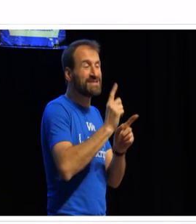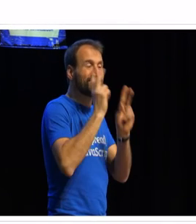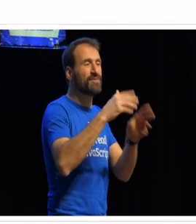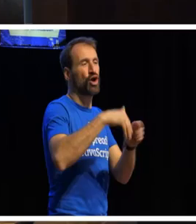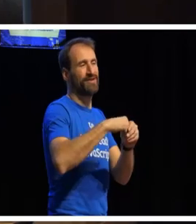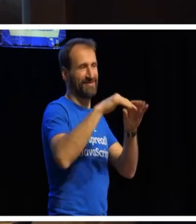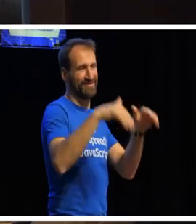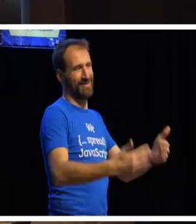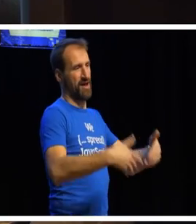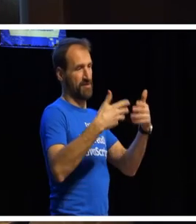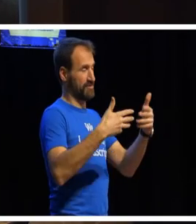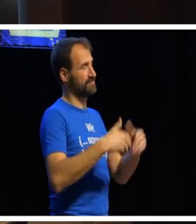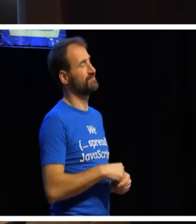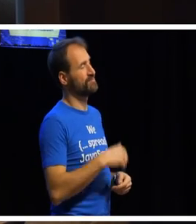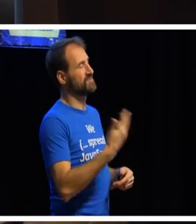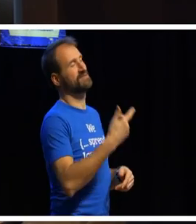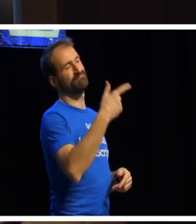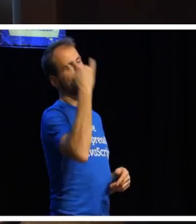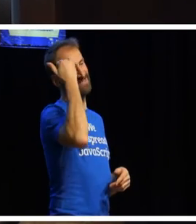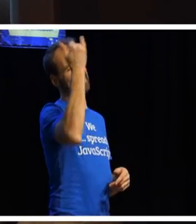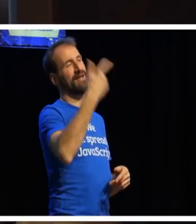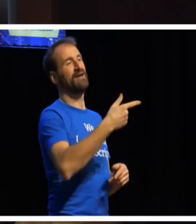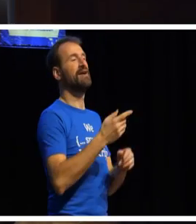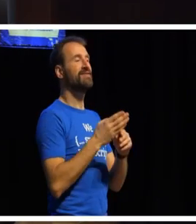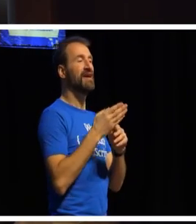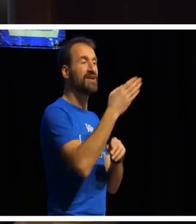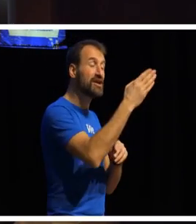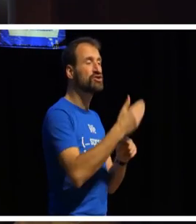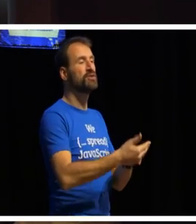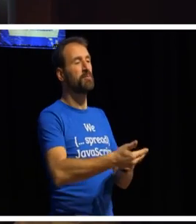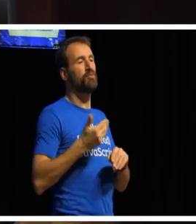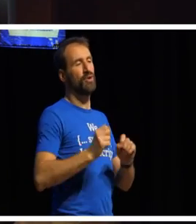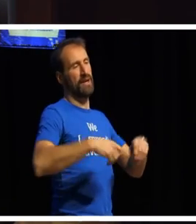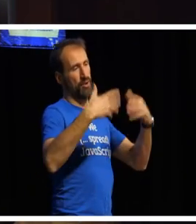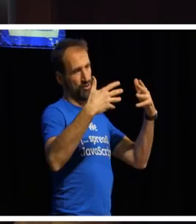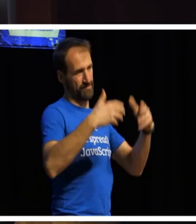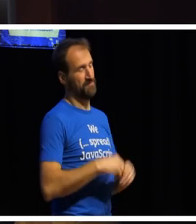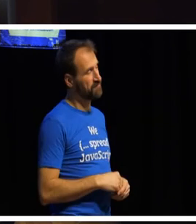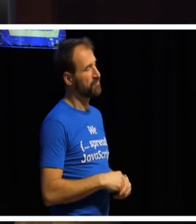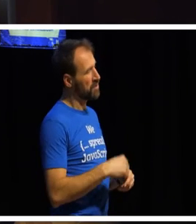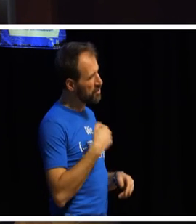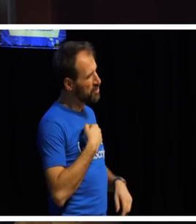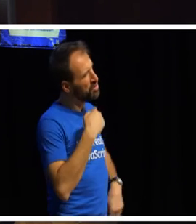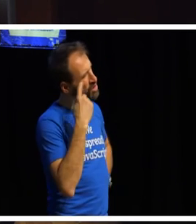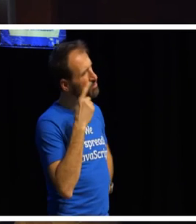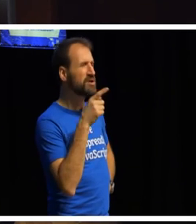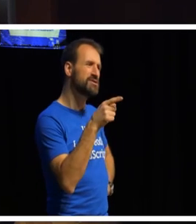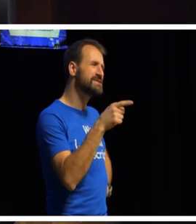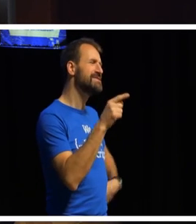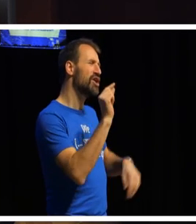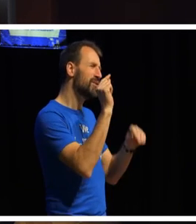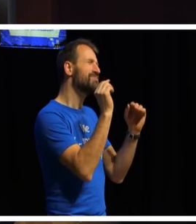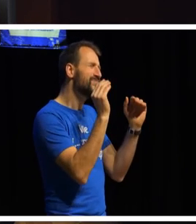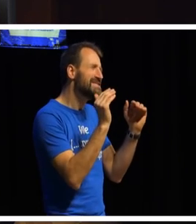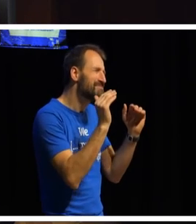introducing is this idea of a navigation preload. And I'd say this is a little higher on the vagueness